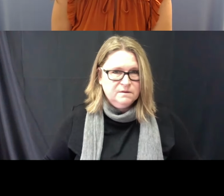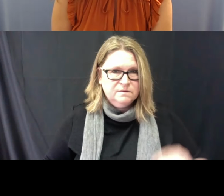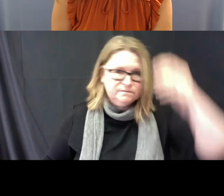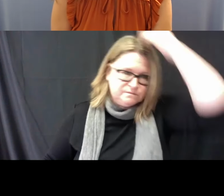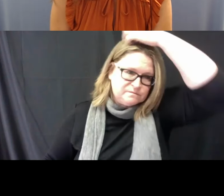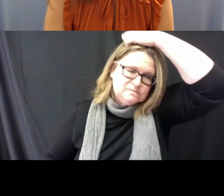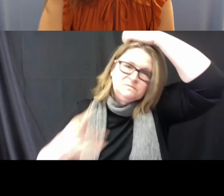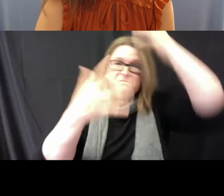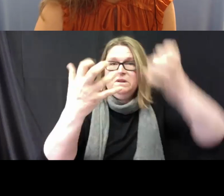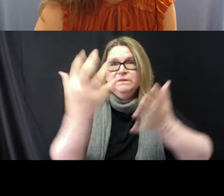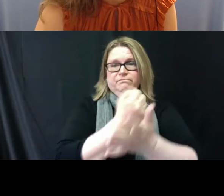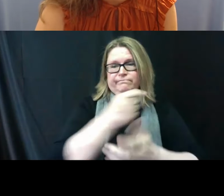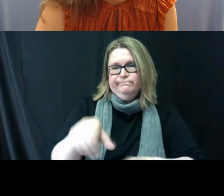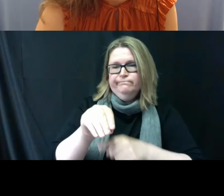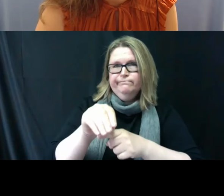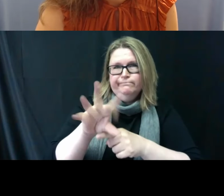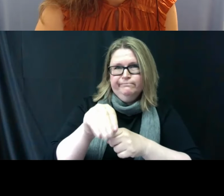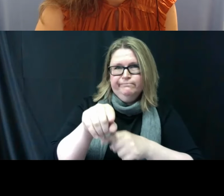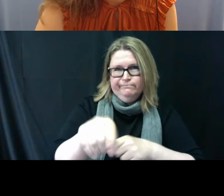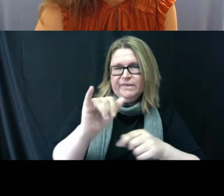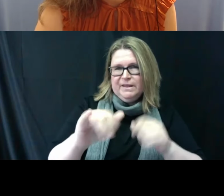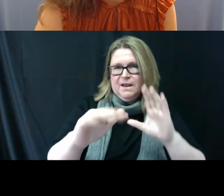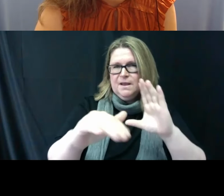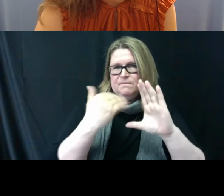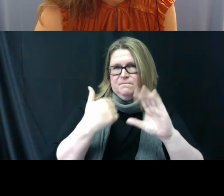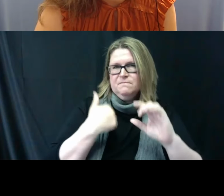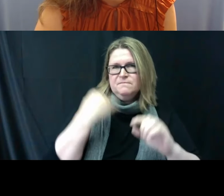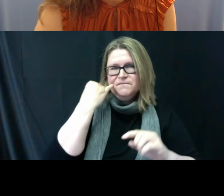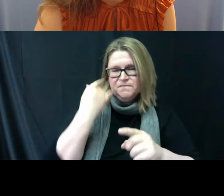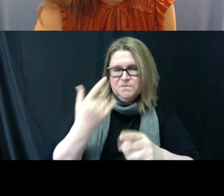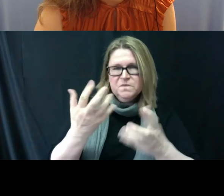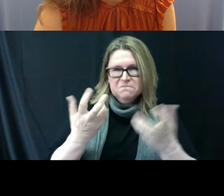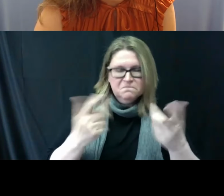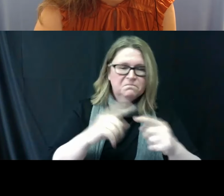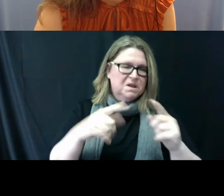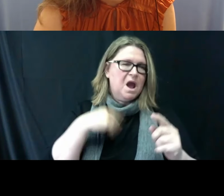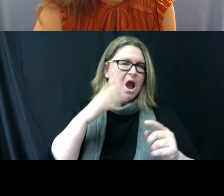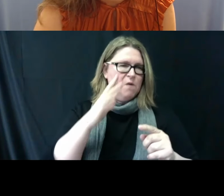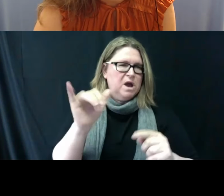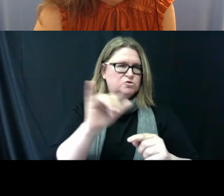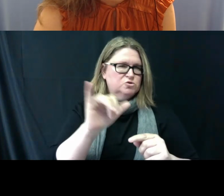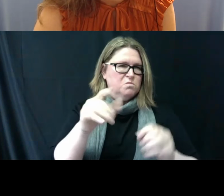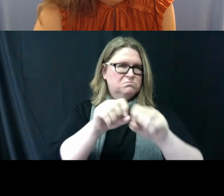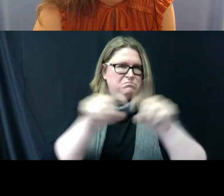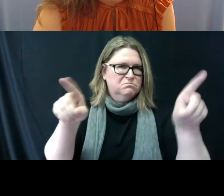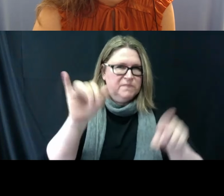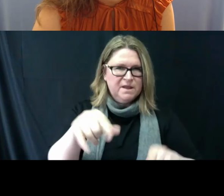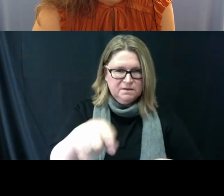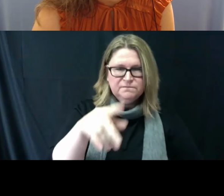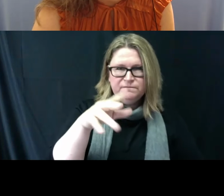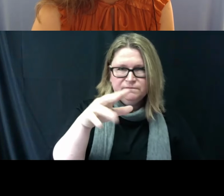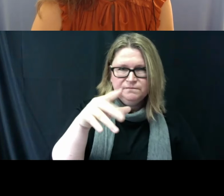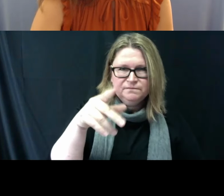can get a hold of those individuals as well. So you can take a picture of this, which will be helpful if you need